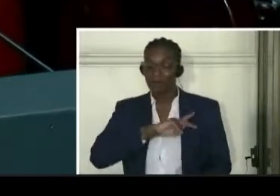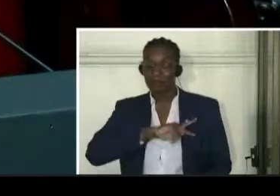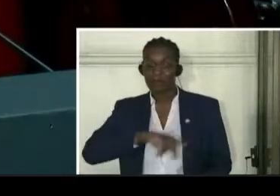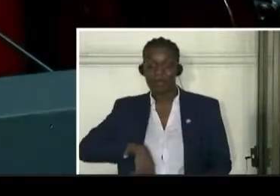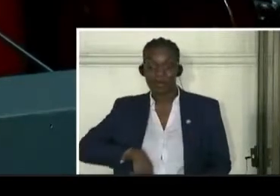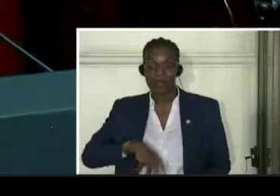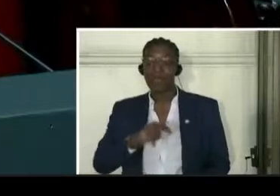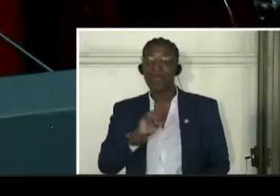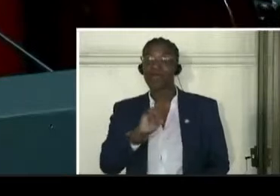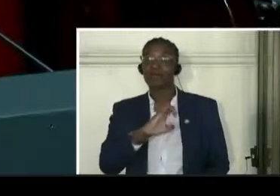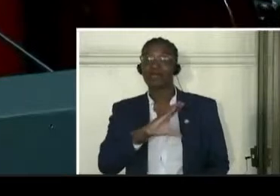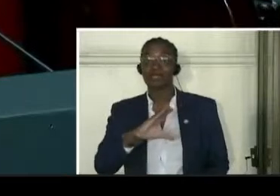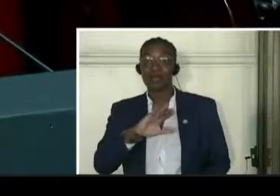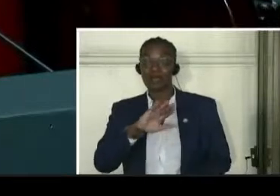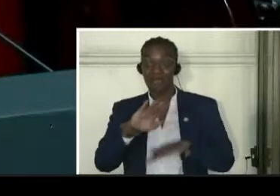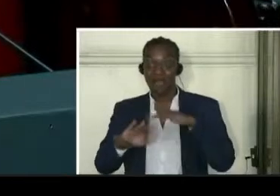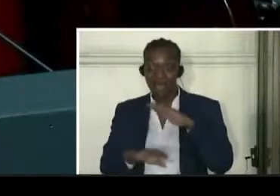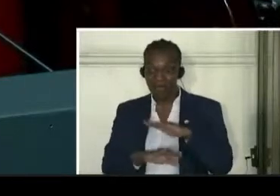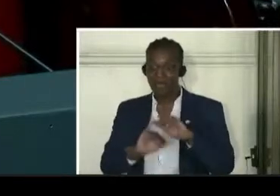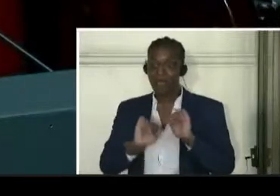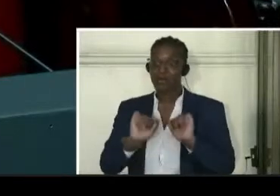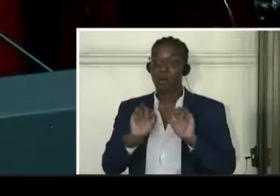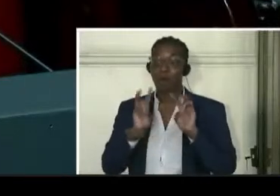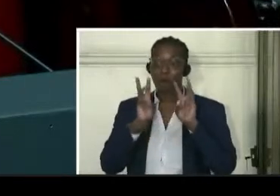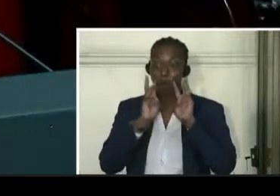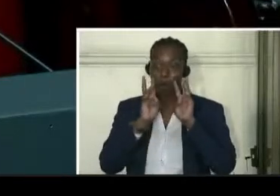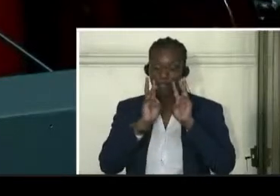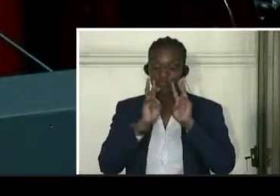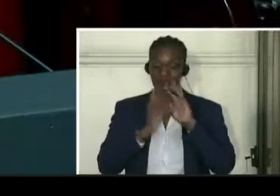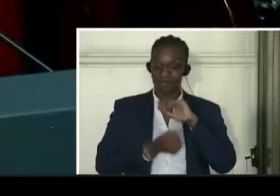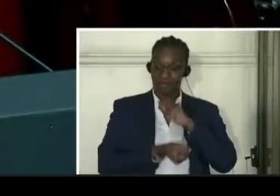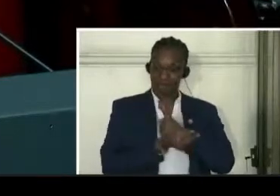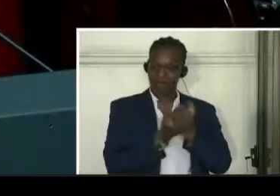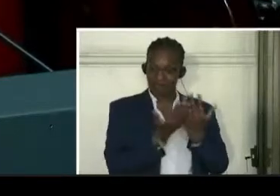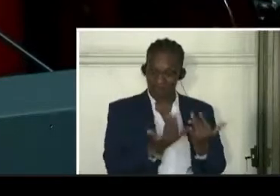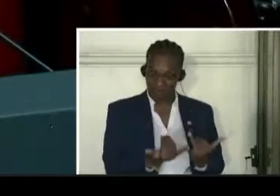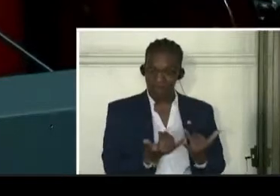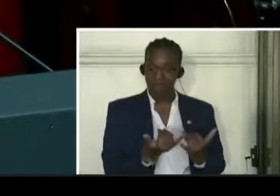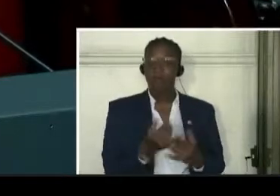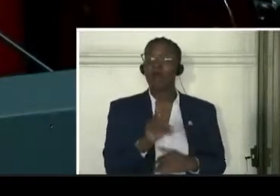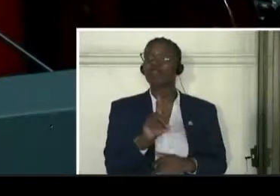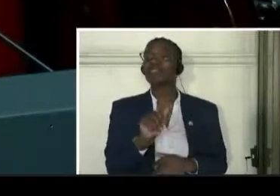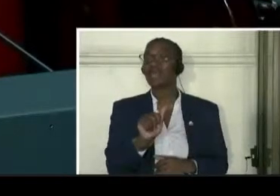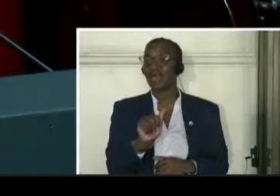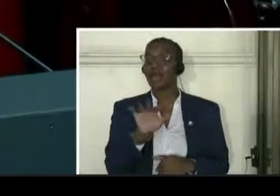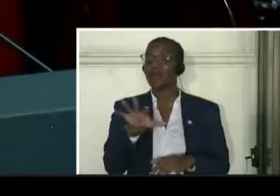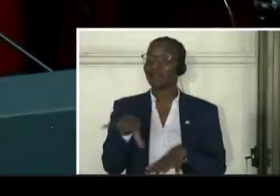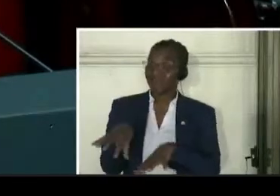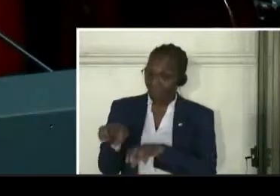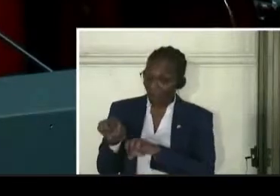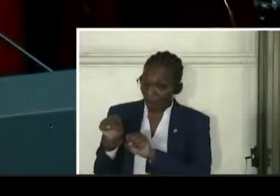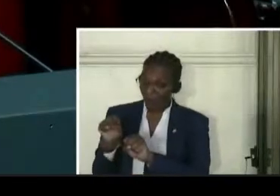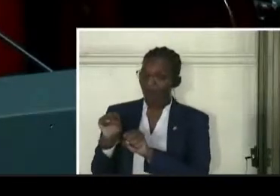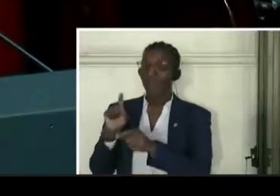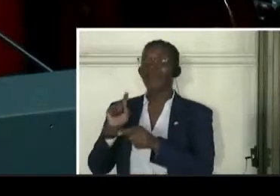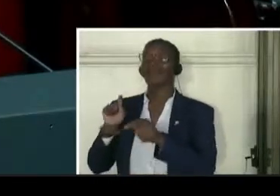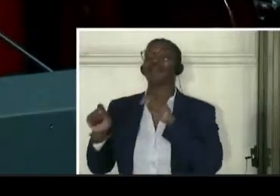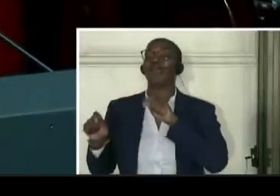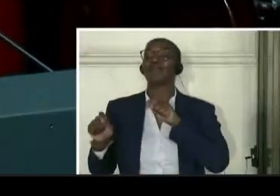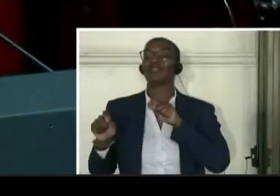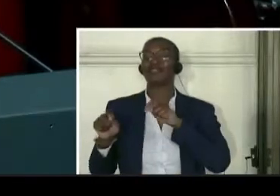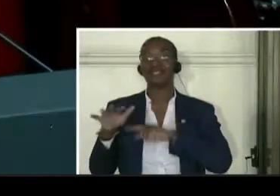MEC, will it be under your watch that a turnaround is made? Or will the Democratic Alliance need to take over to bring the